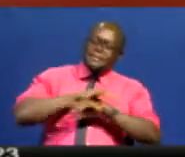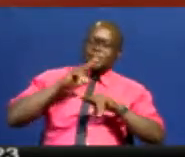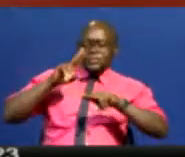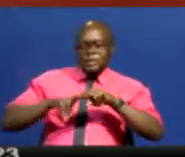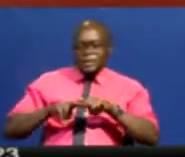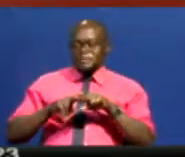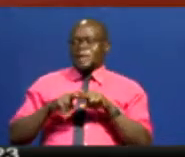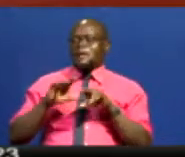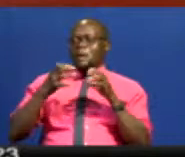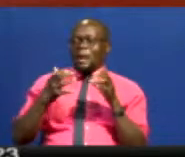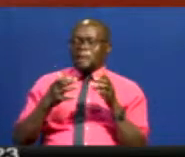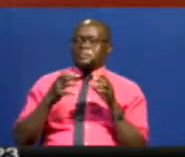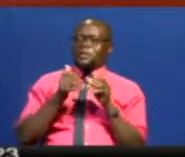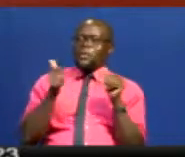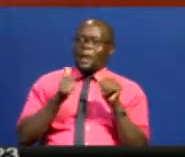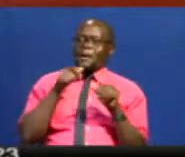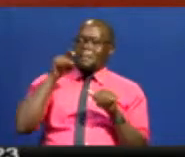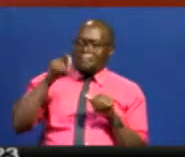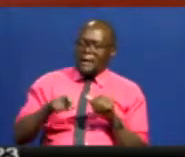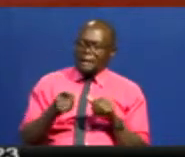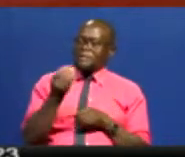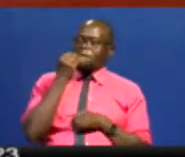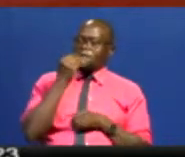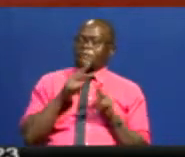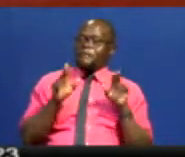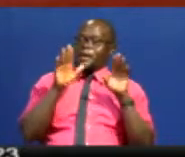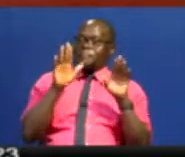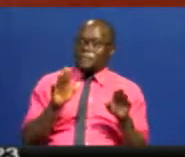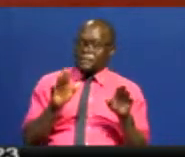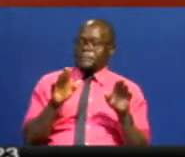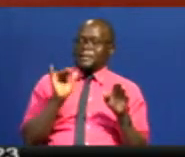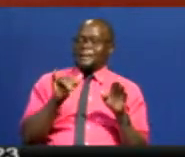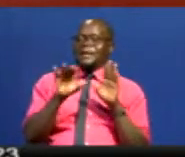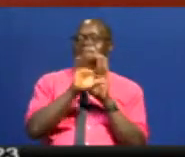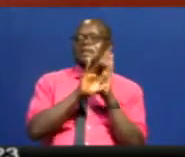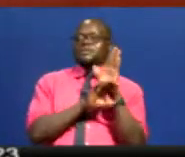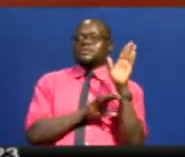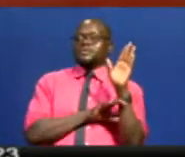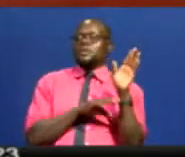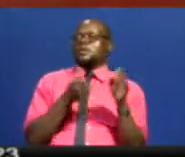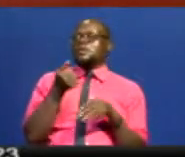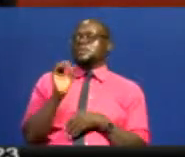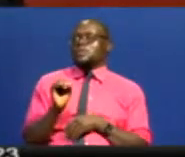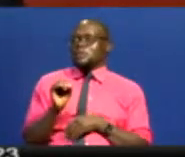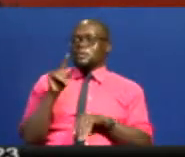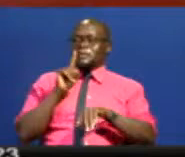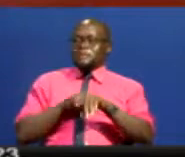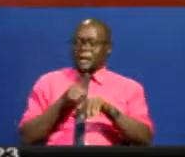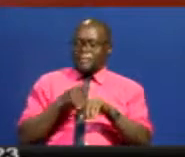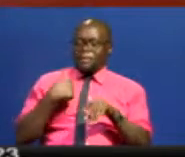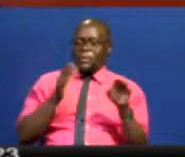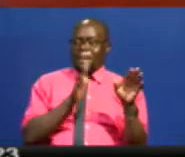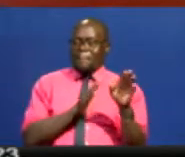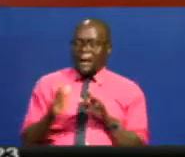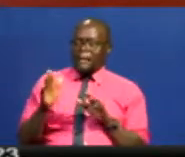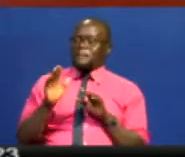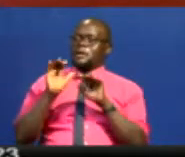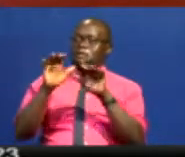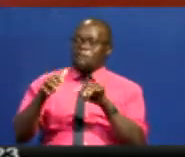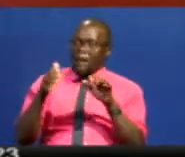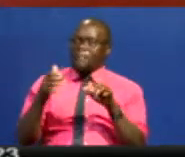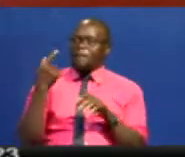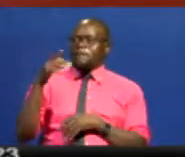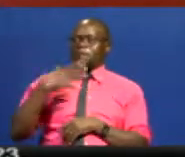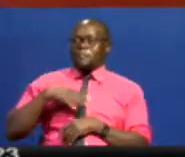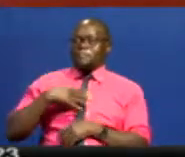classes, matters of nutrition are constitutional. And therefore, as we plan to grow food for